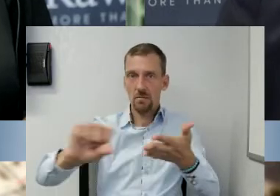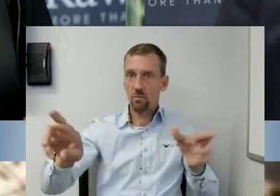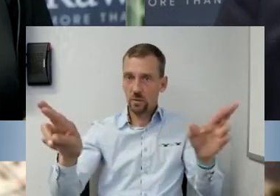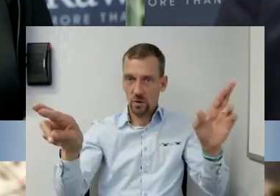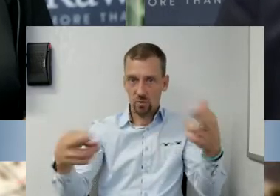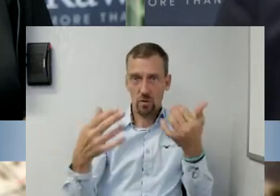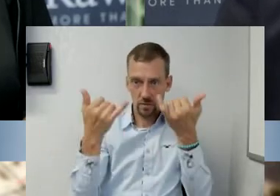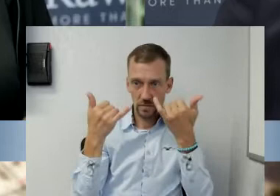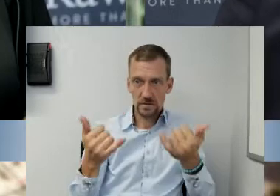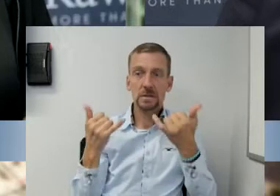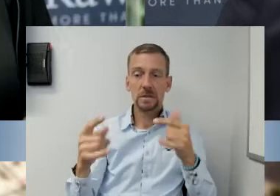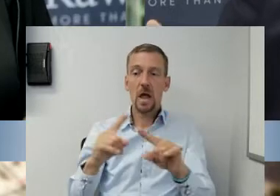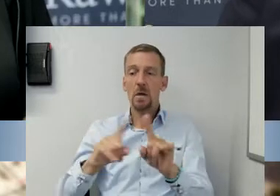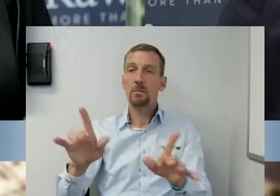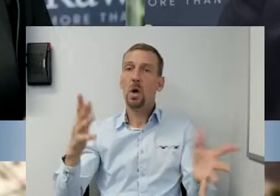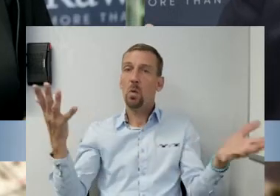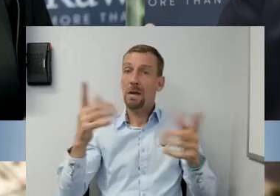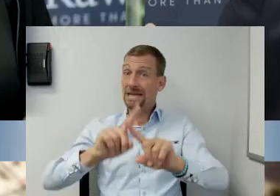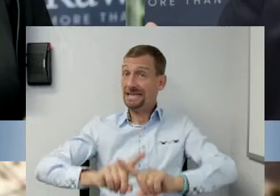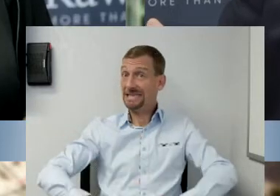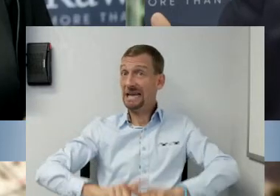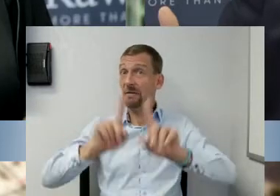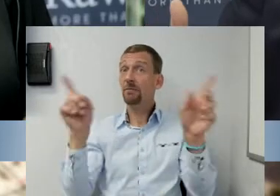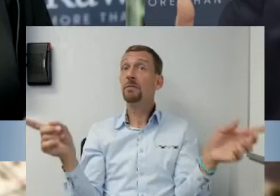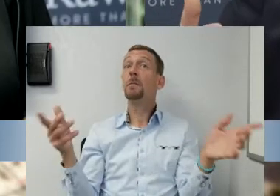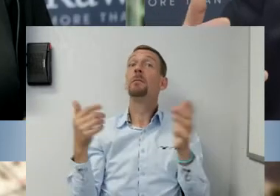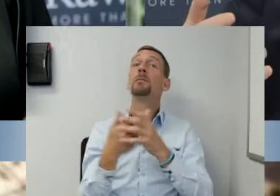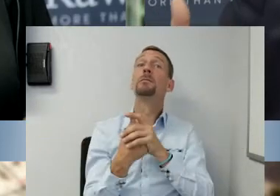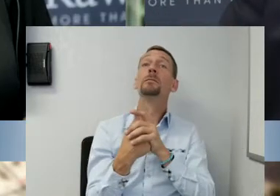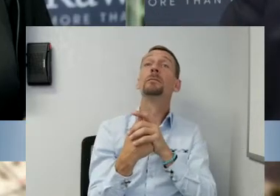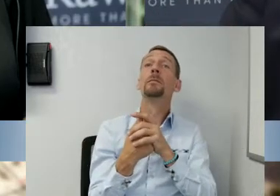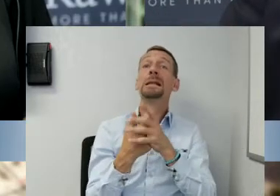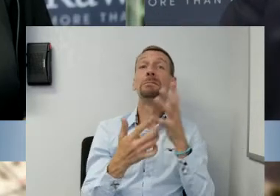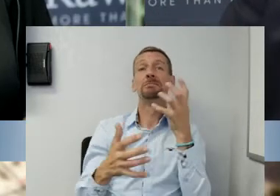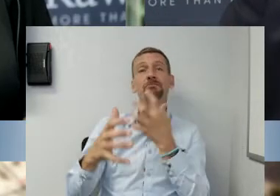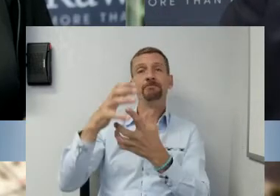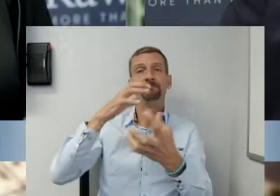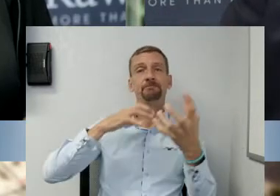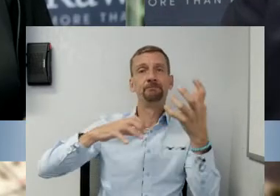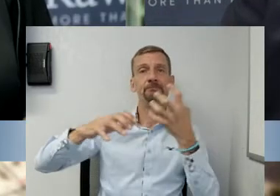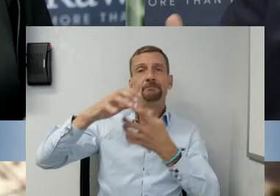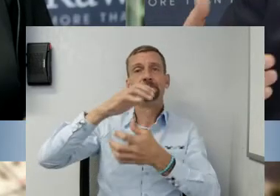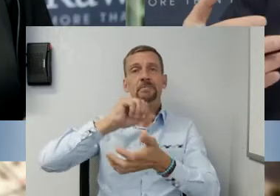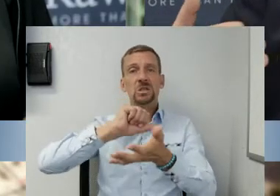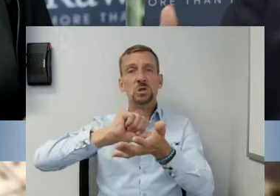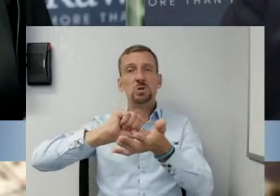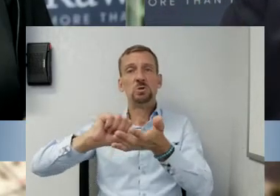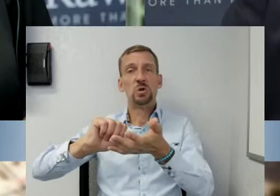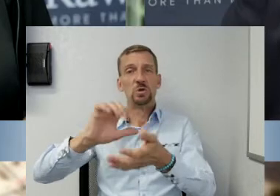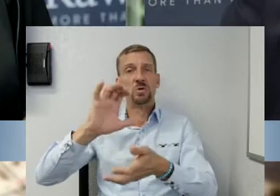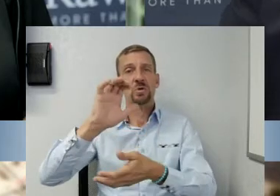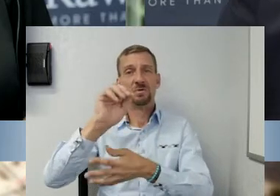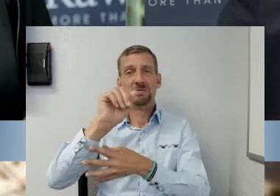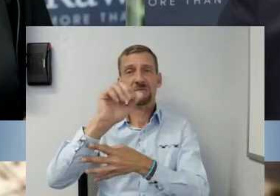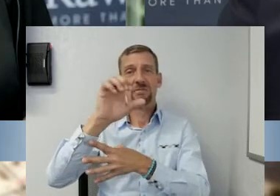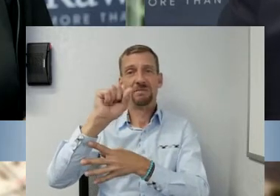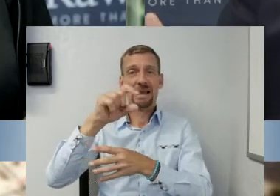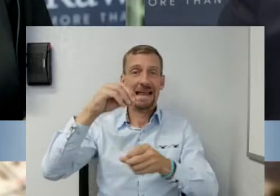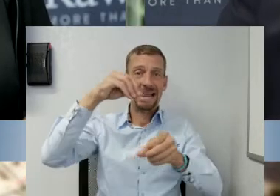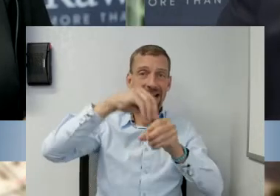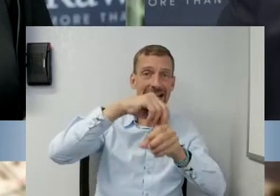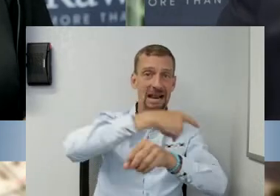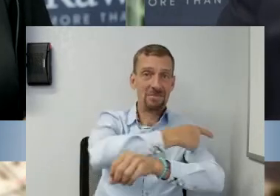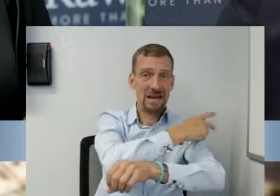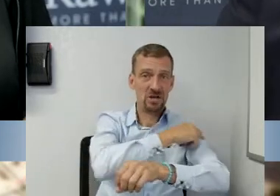rooms. But what's different is the mix of those surgical cases between inpatient